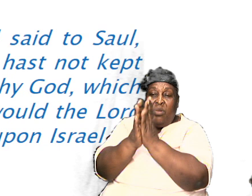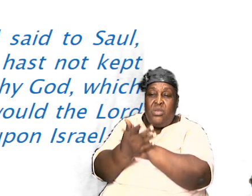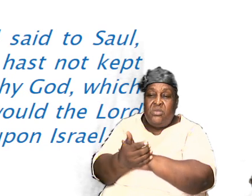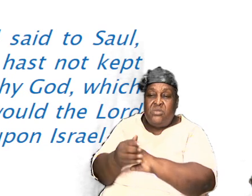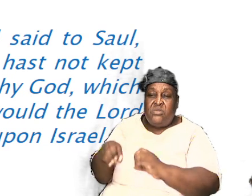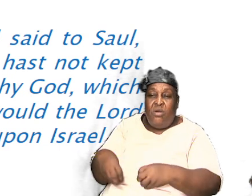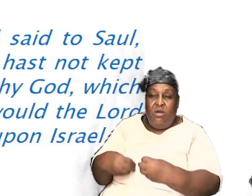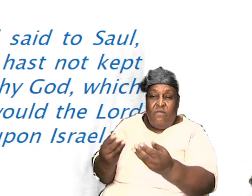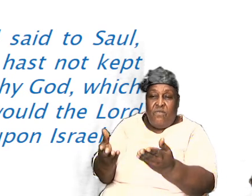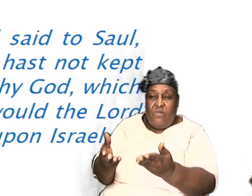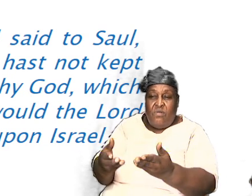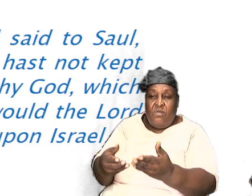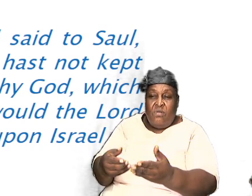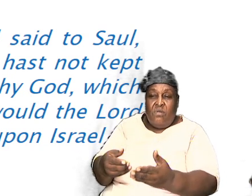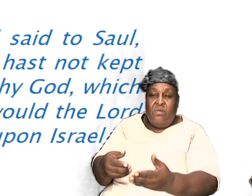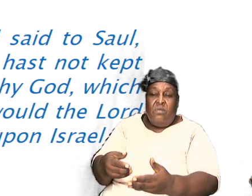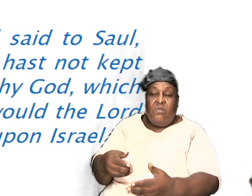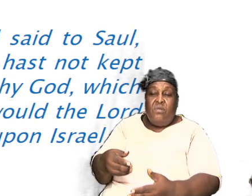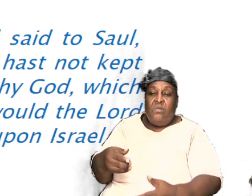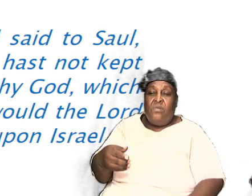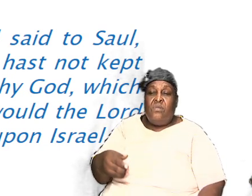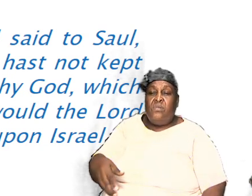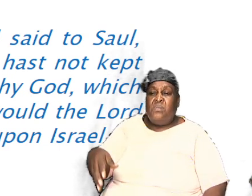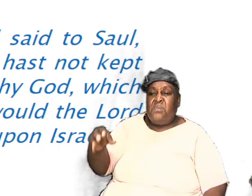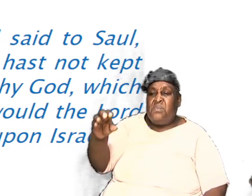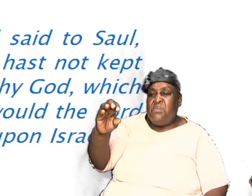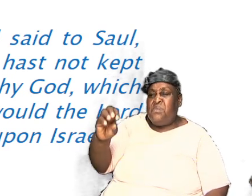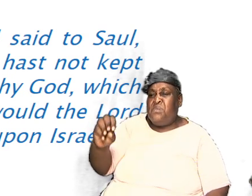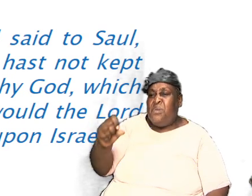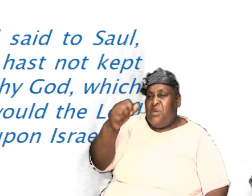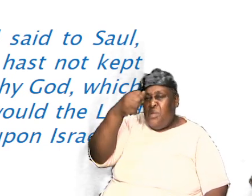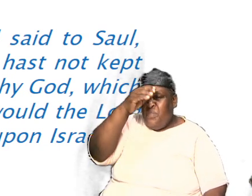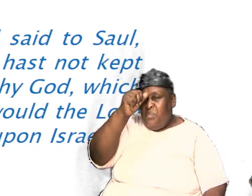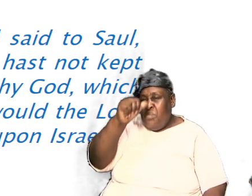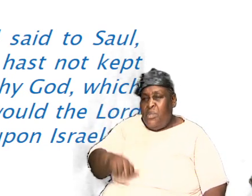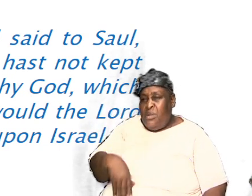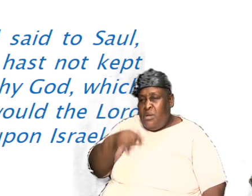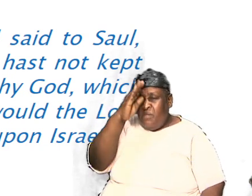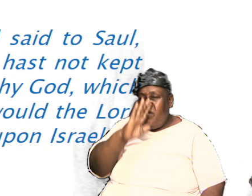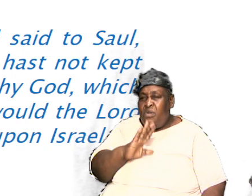Samuel said, look here, you're doing wrong enough. You shouldn't do it.